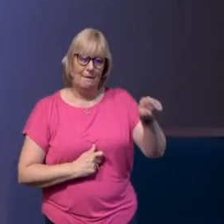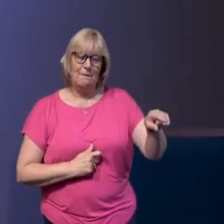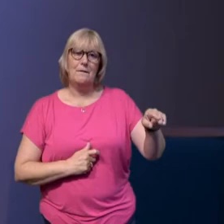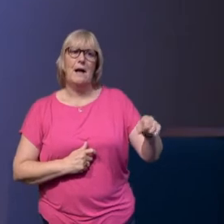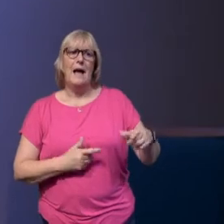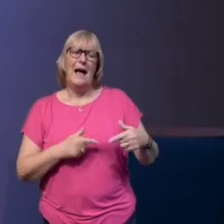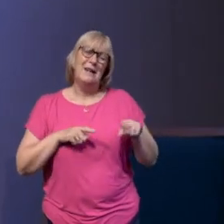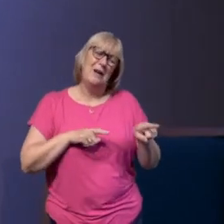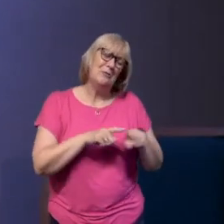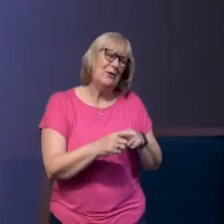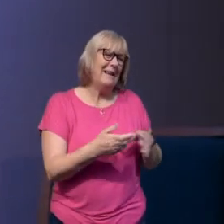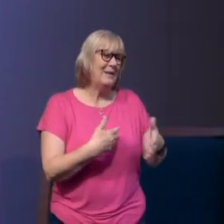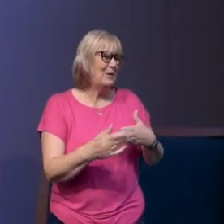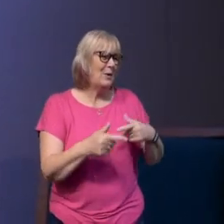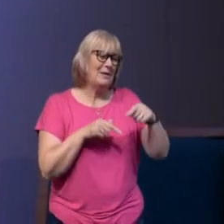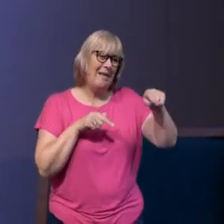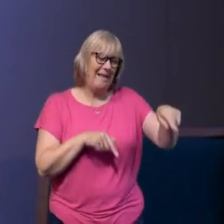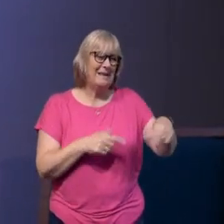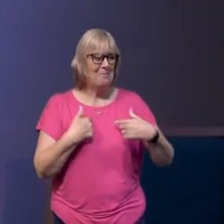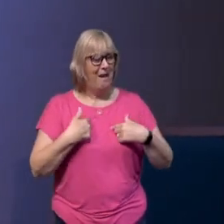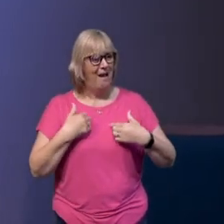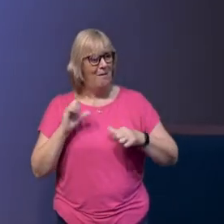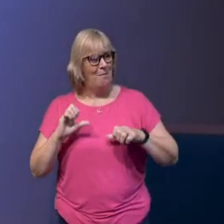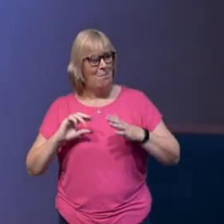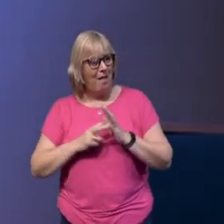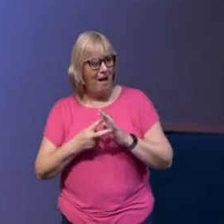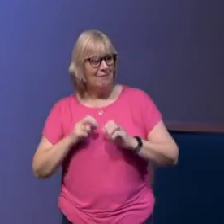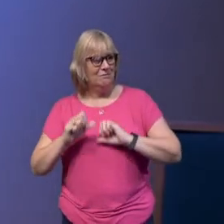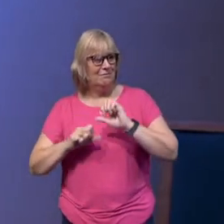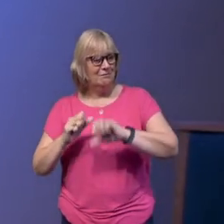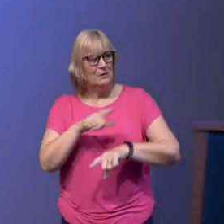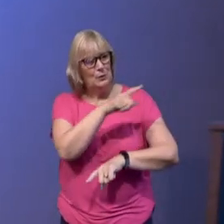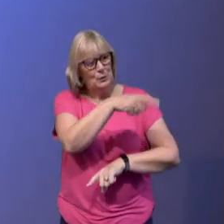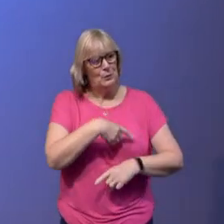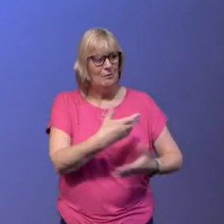do this. This is the action I'm taking. Yeah.